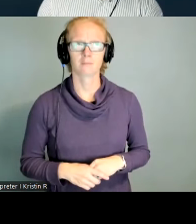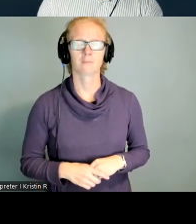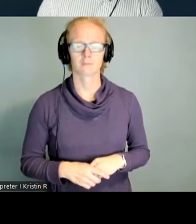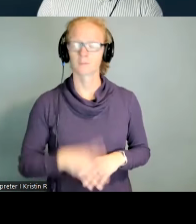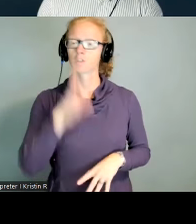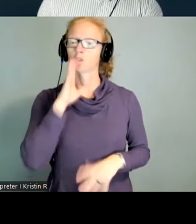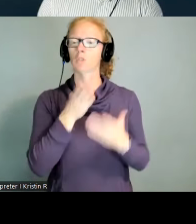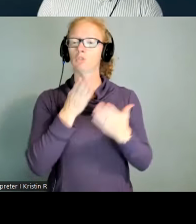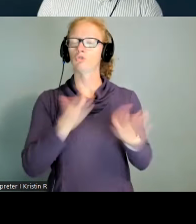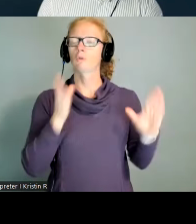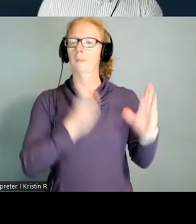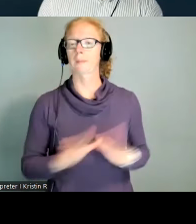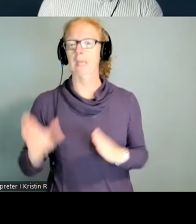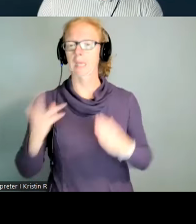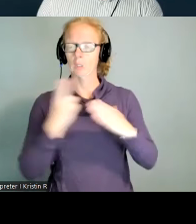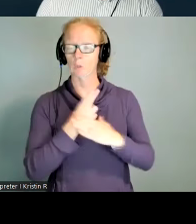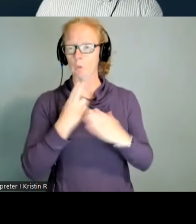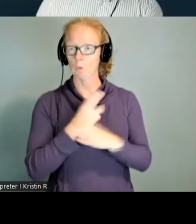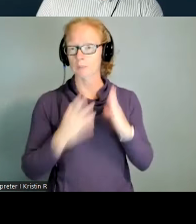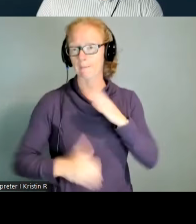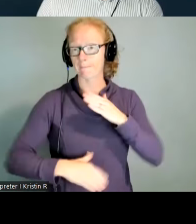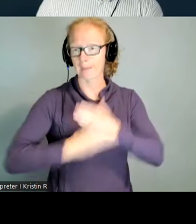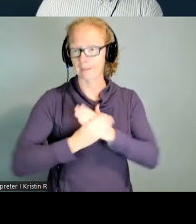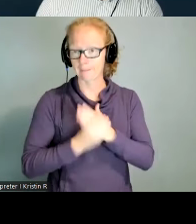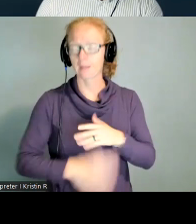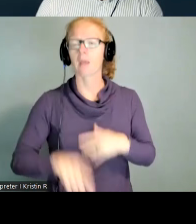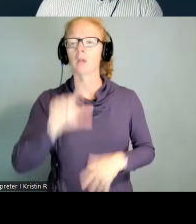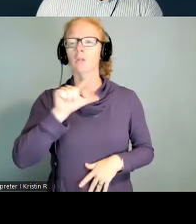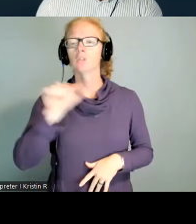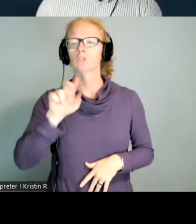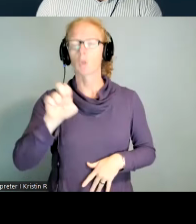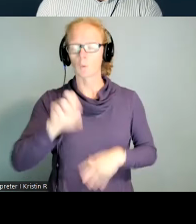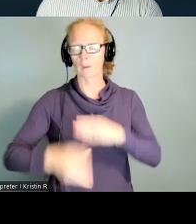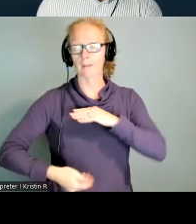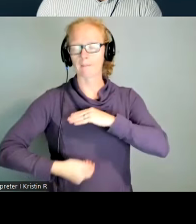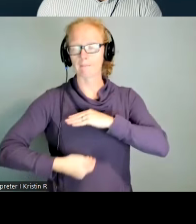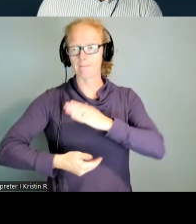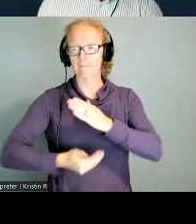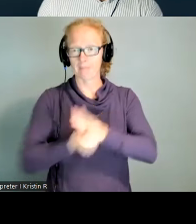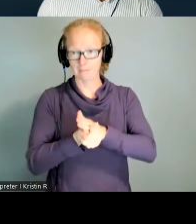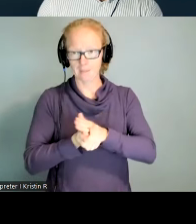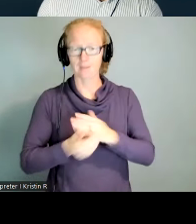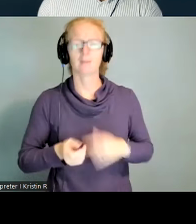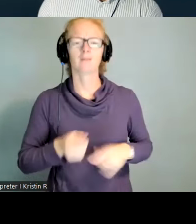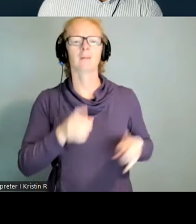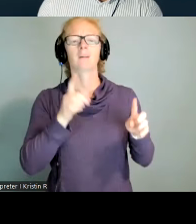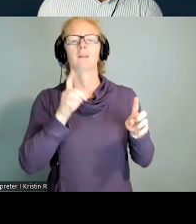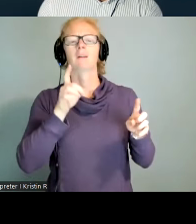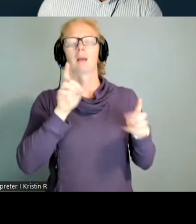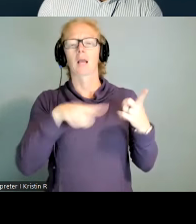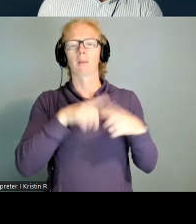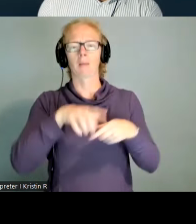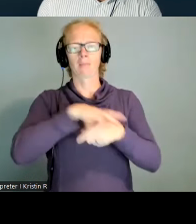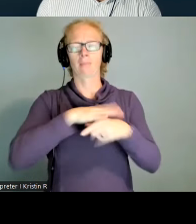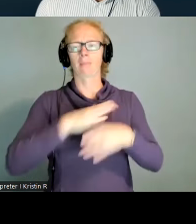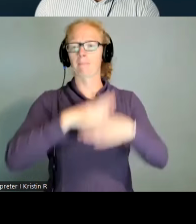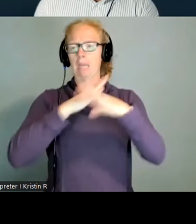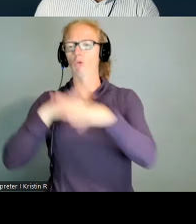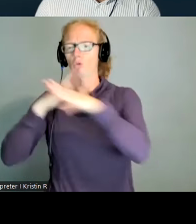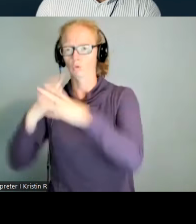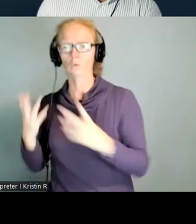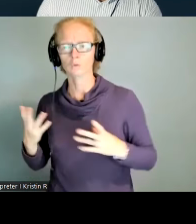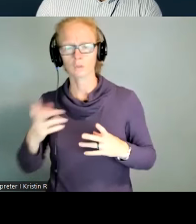amendment, a zoning amendment, and a specific plan creation to address some of the regulatory barriers that they had with